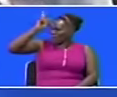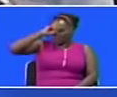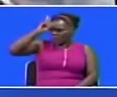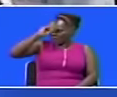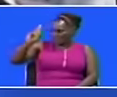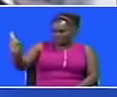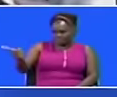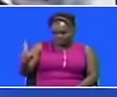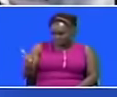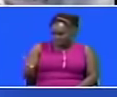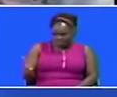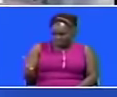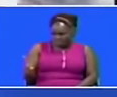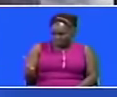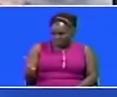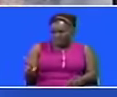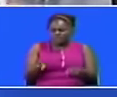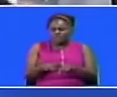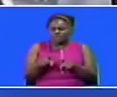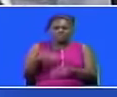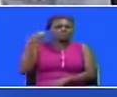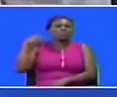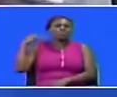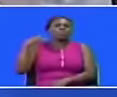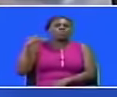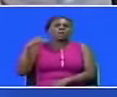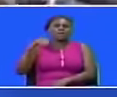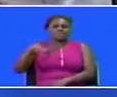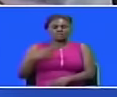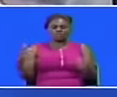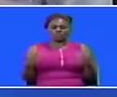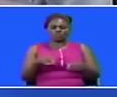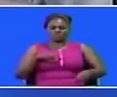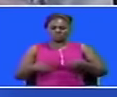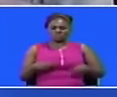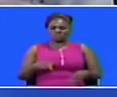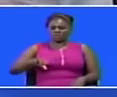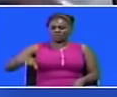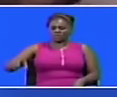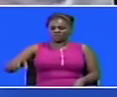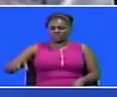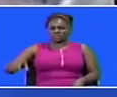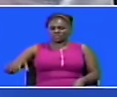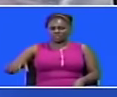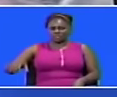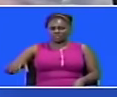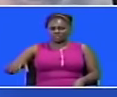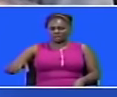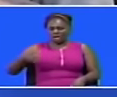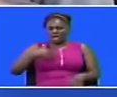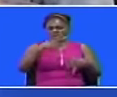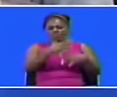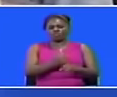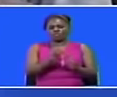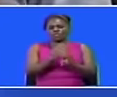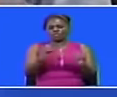bila idhini ama bila ni kama jambazi. Sisi kama wakaazi wa Busia County hatuna confident na hii